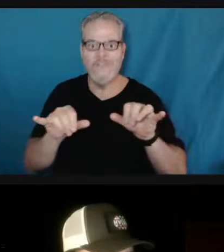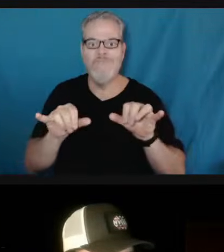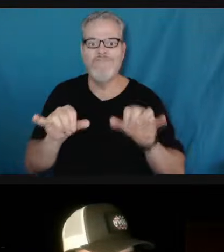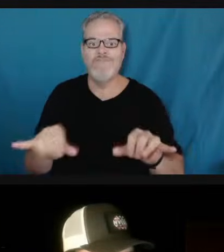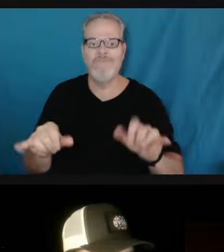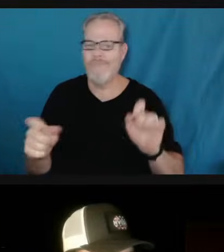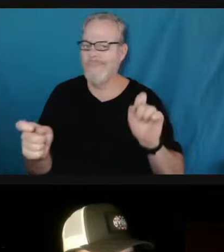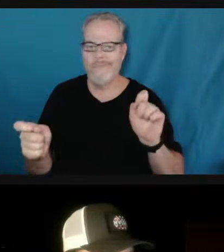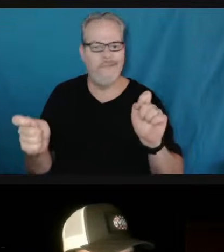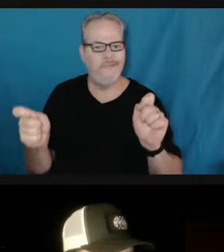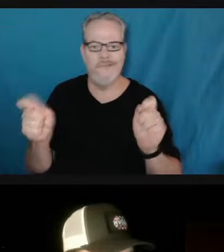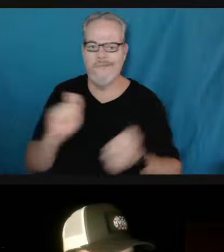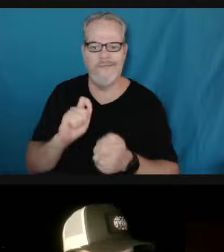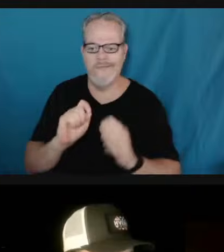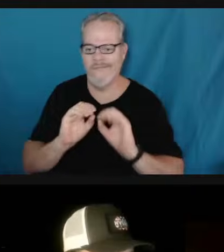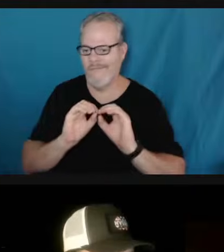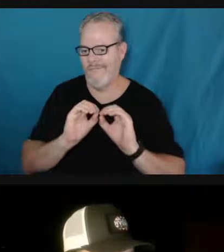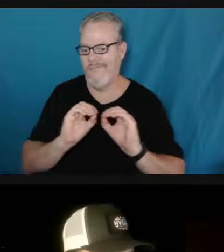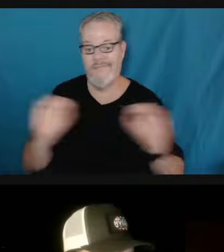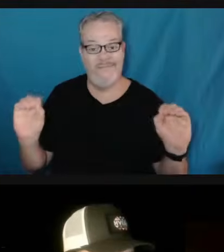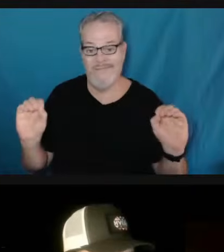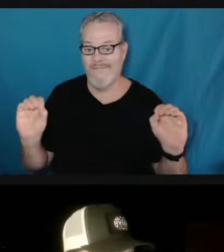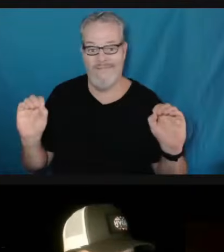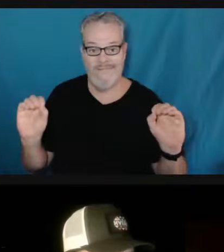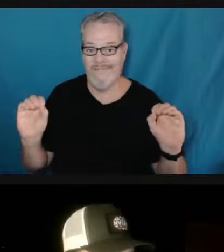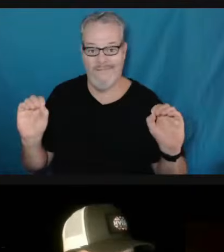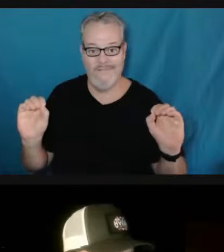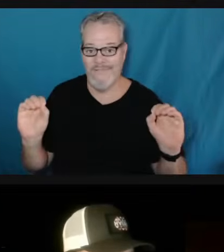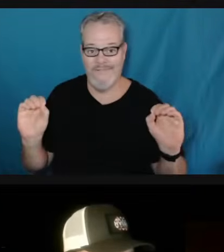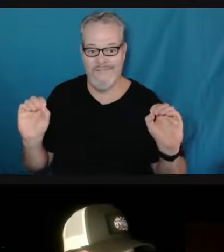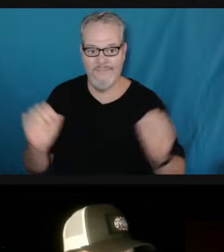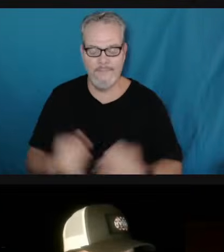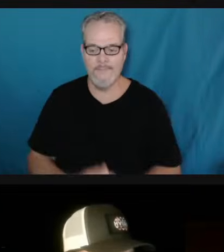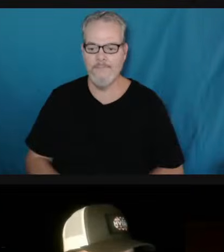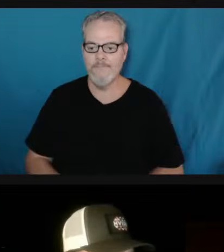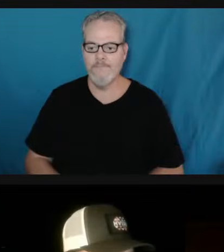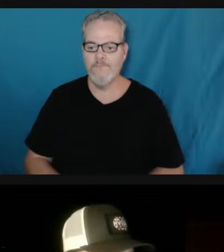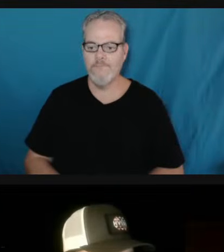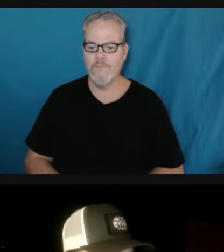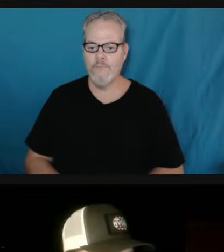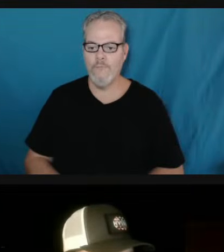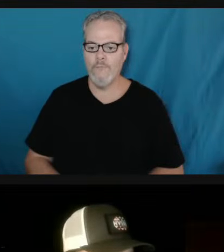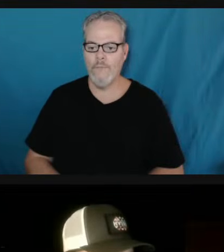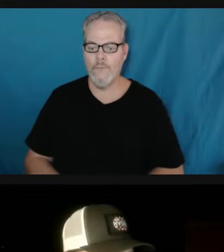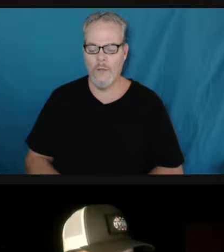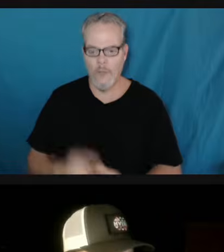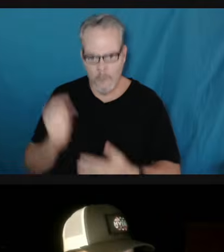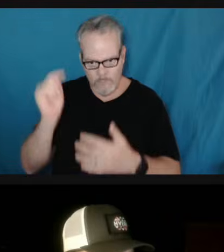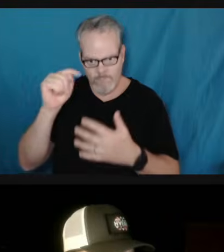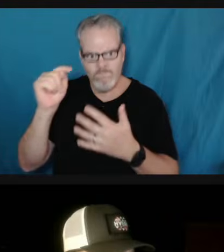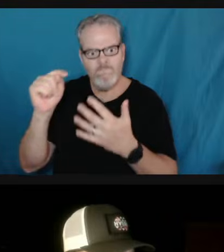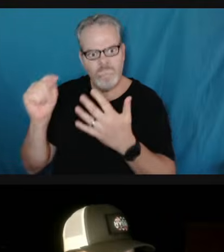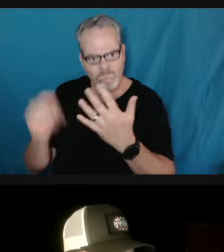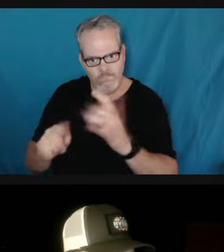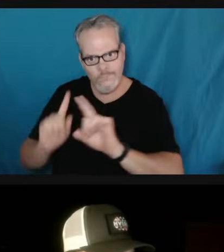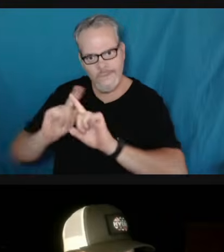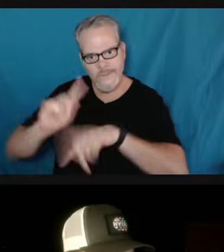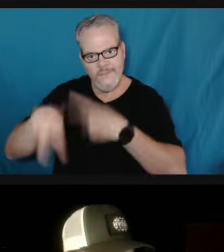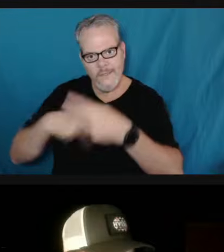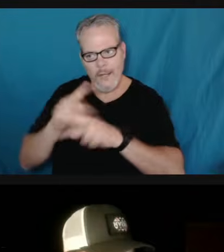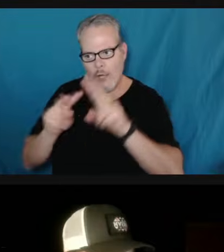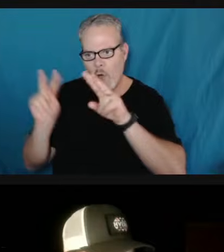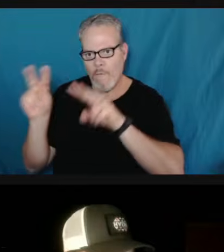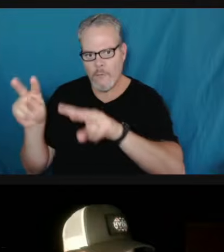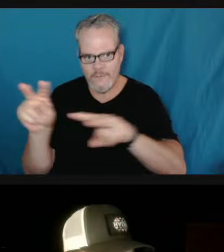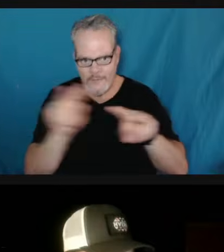this distance and perspective. So those are the visual observations, with one final entry here. The